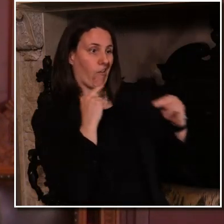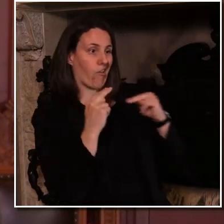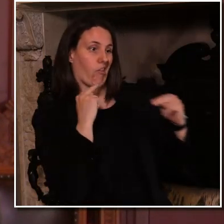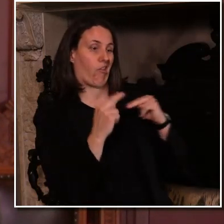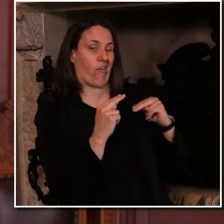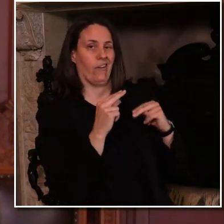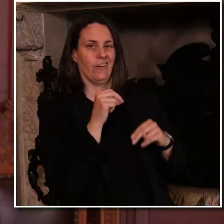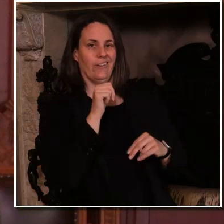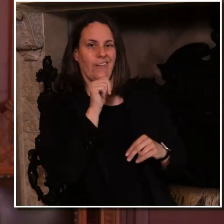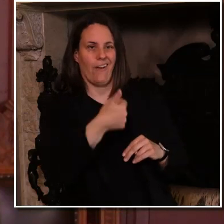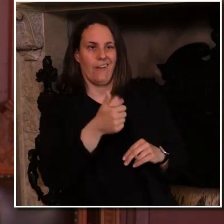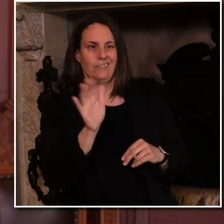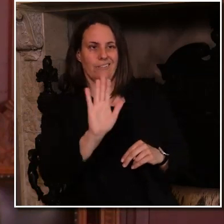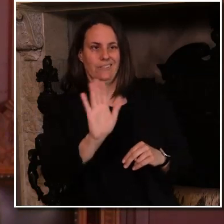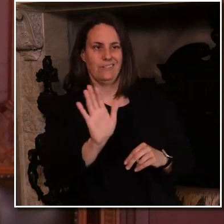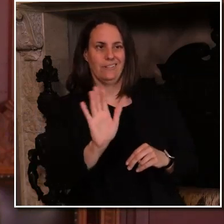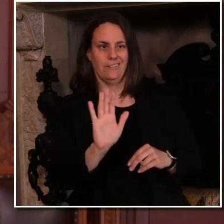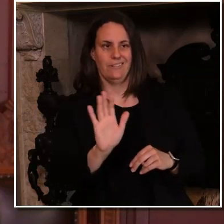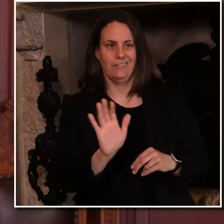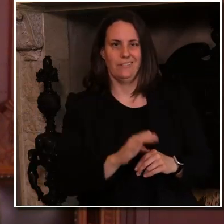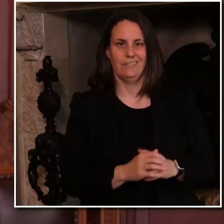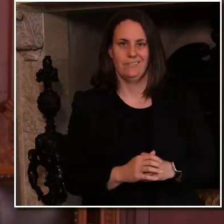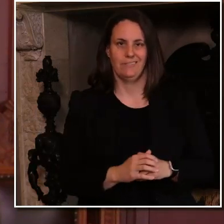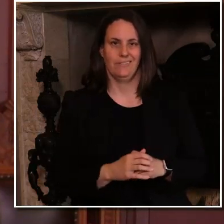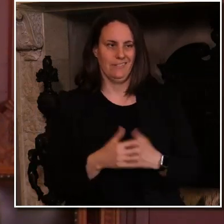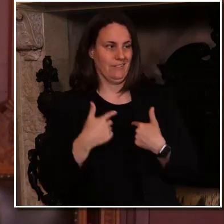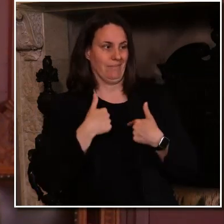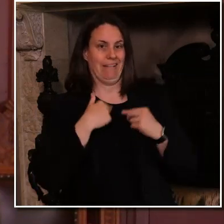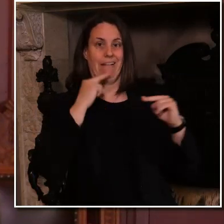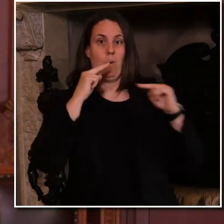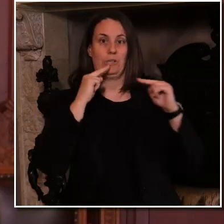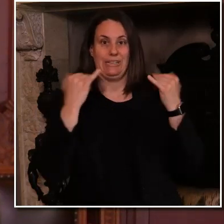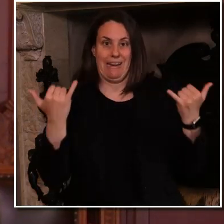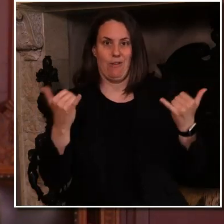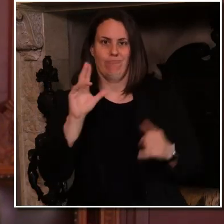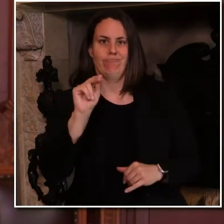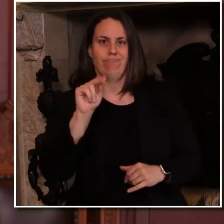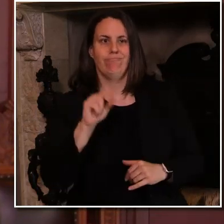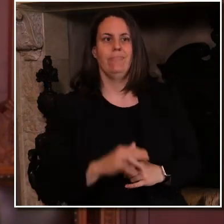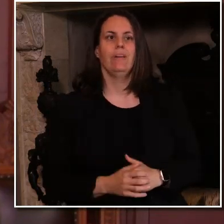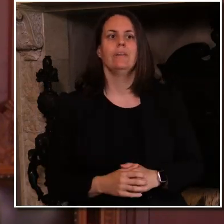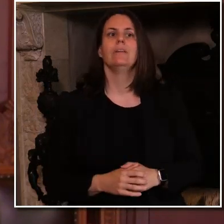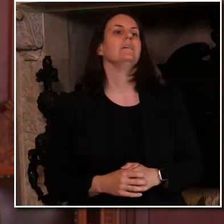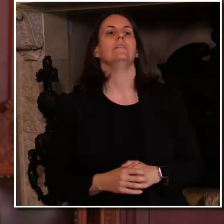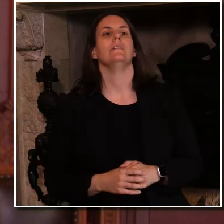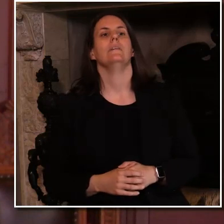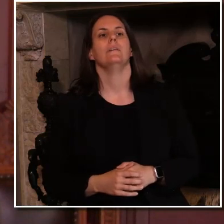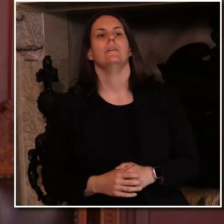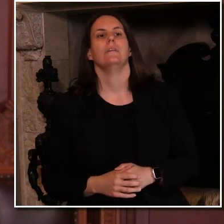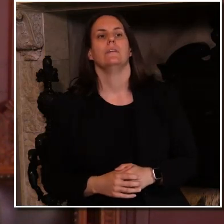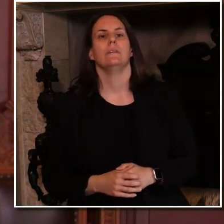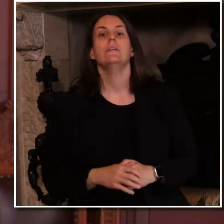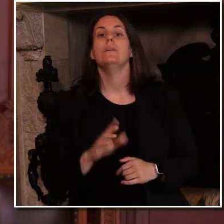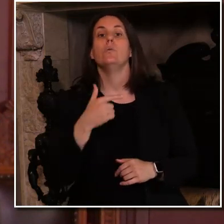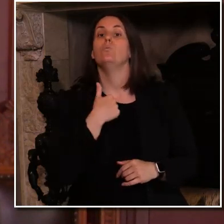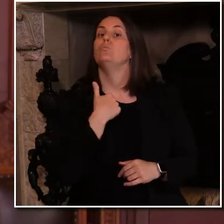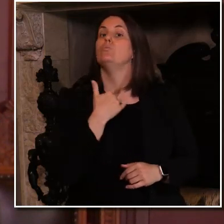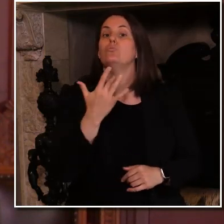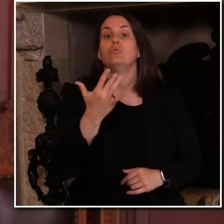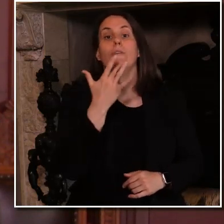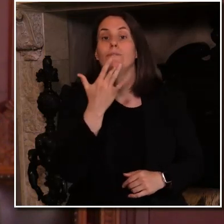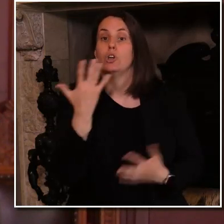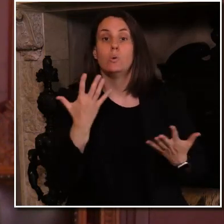sit down and talk with them. But see, I don't think we're that far apart. I mean, all of us want this state